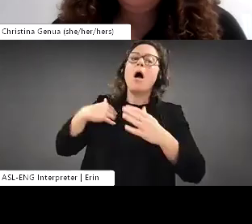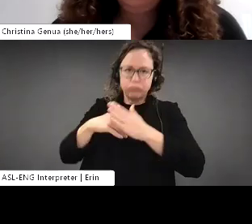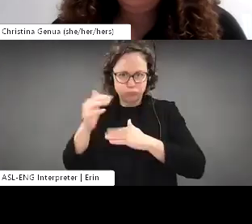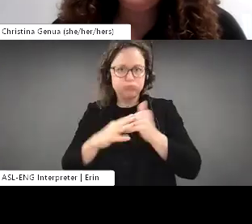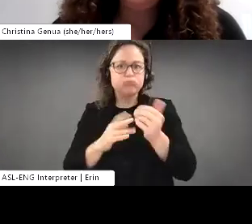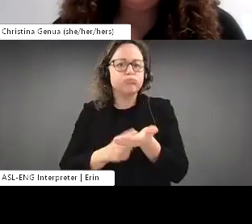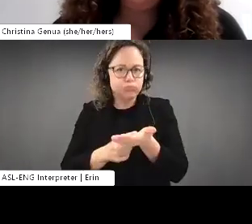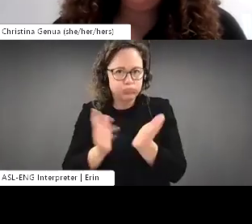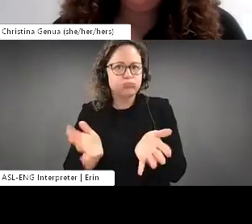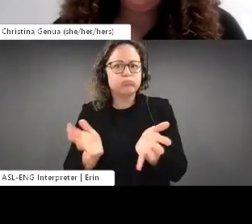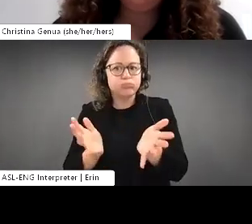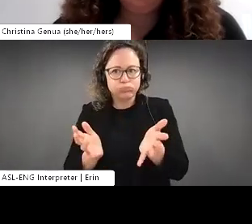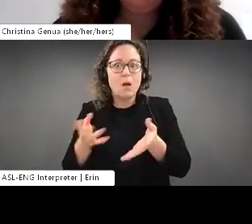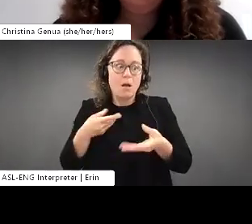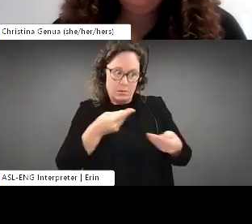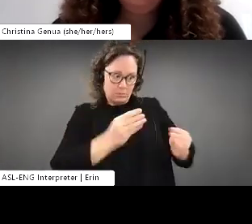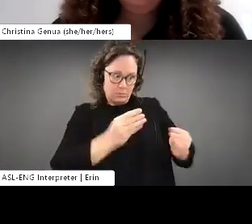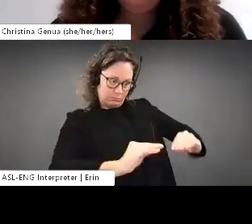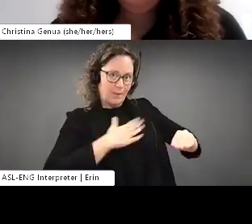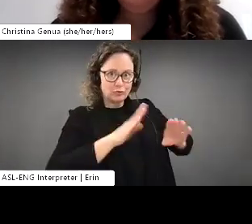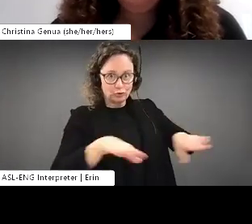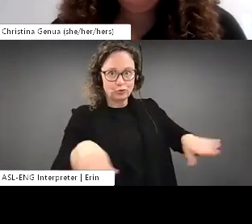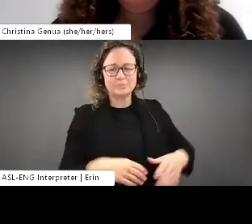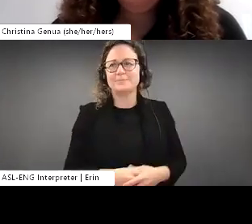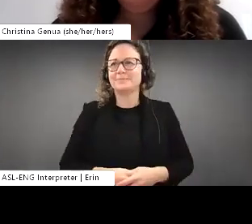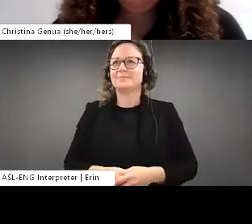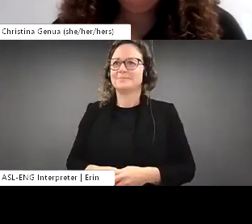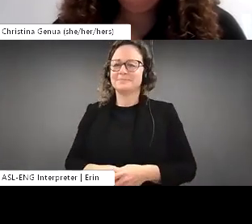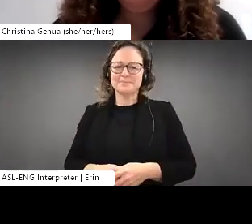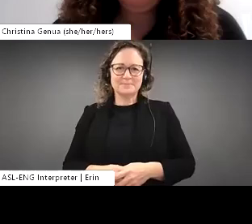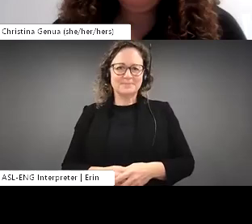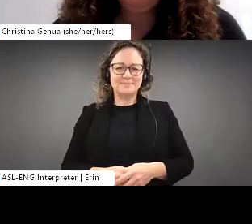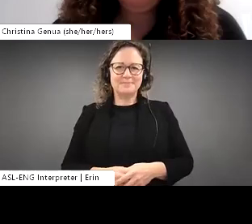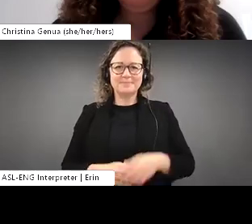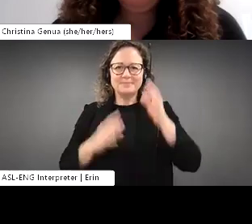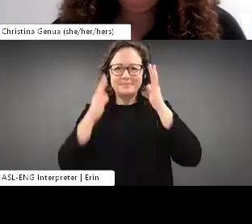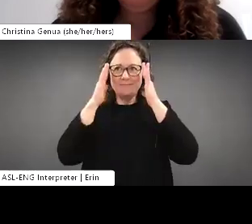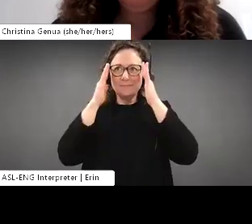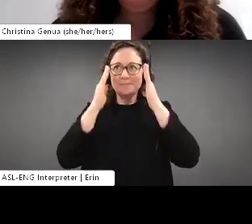And you pass this on to your children. That's great.